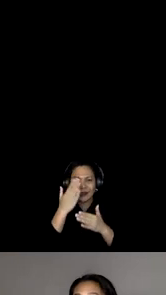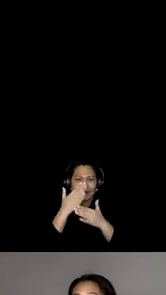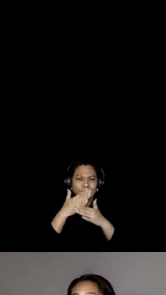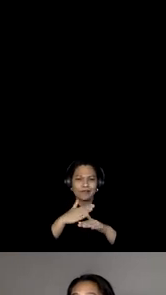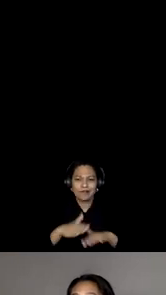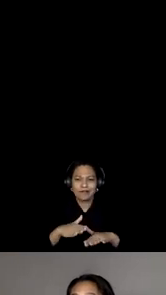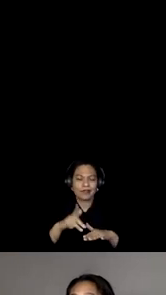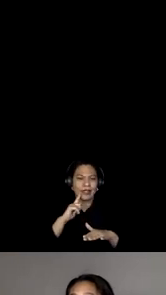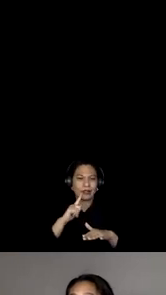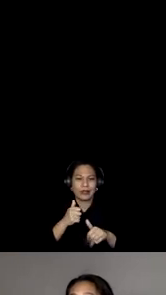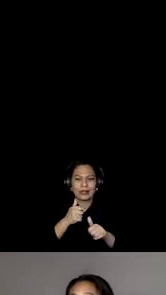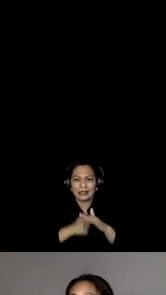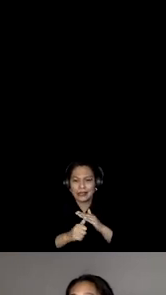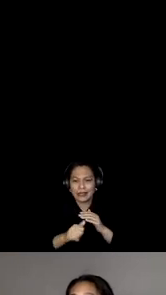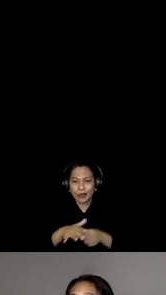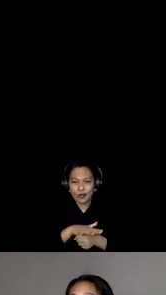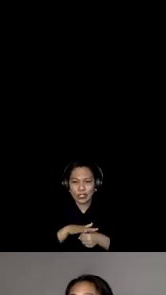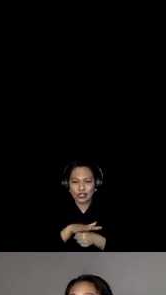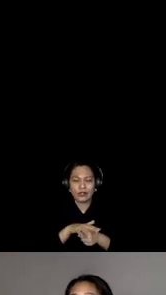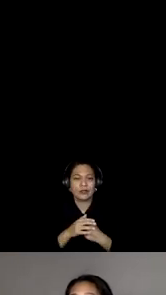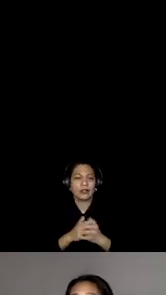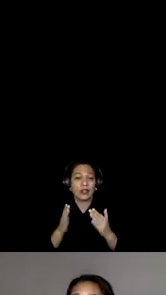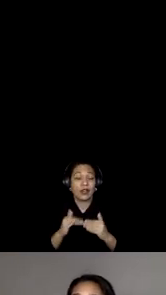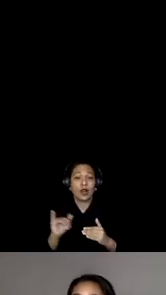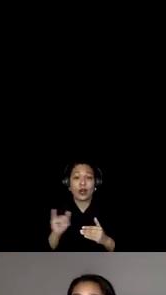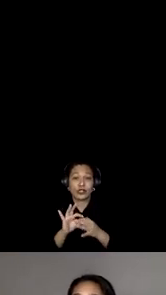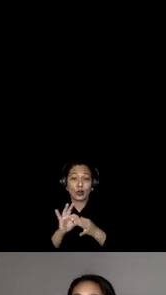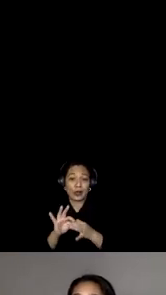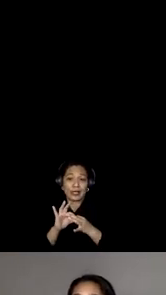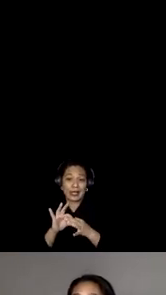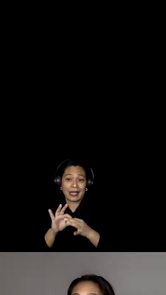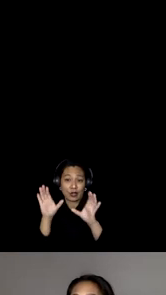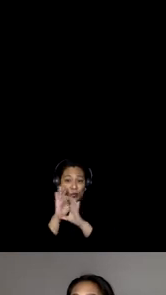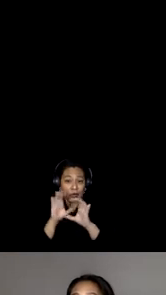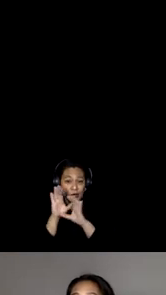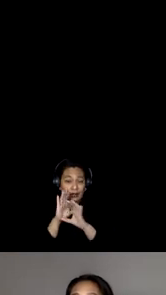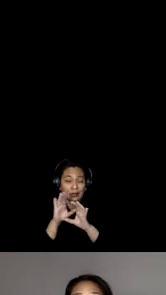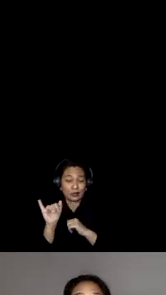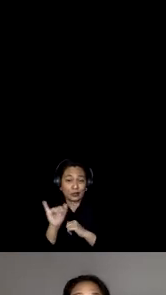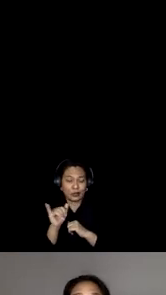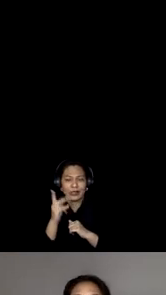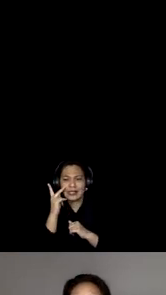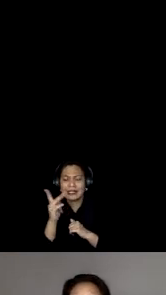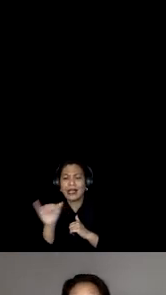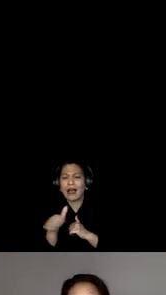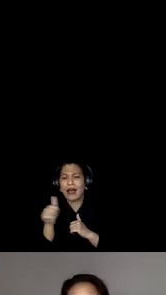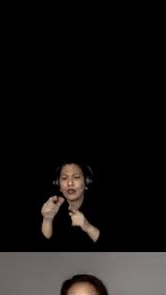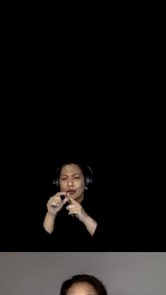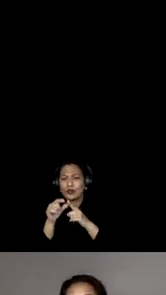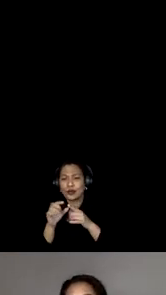by sub-region. They also have related queries, so you can see sort of what kind of related search